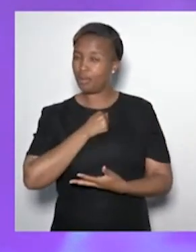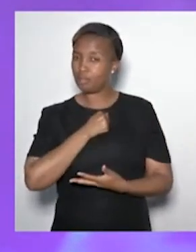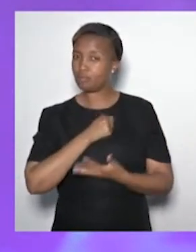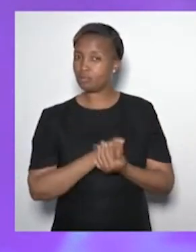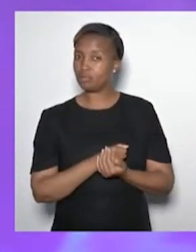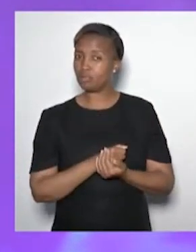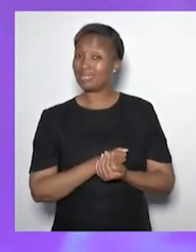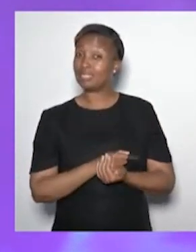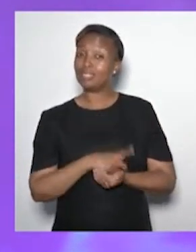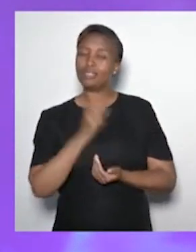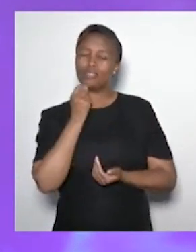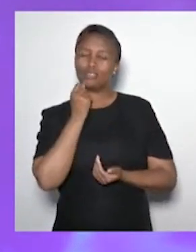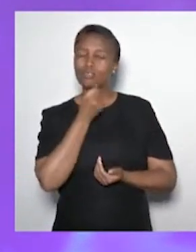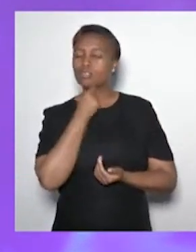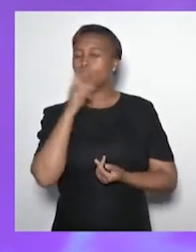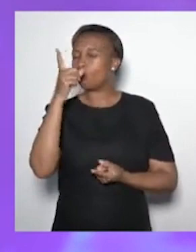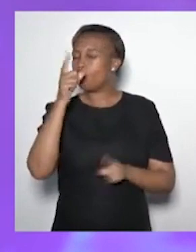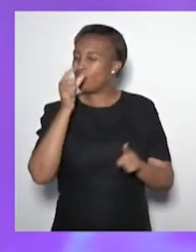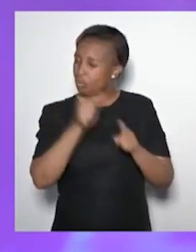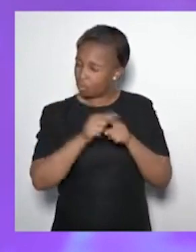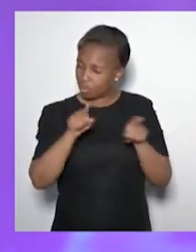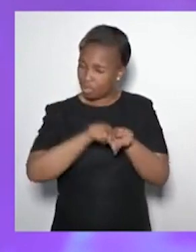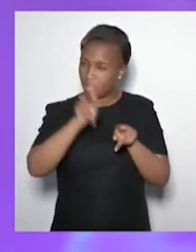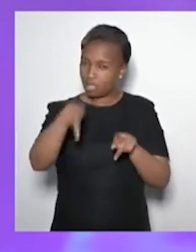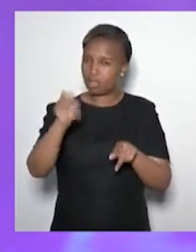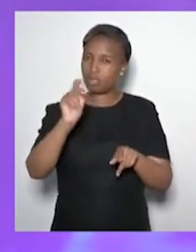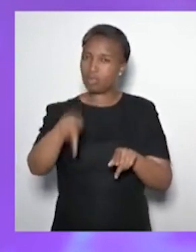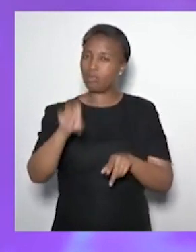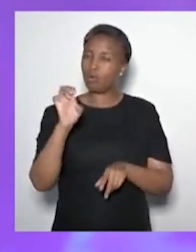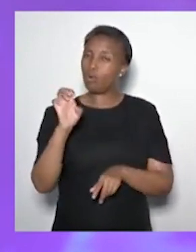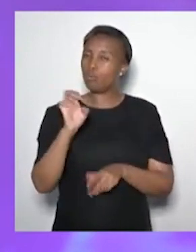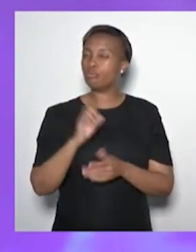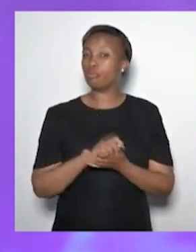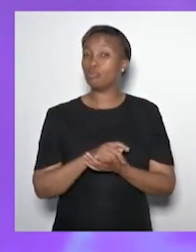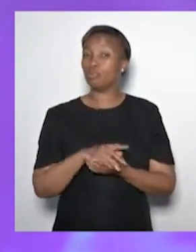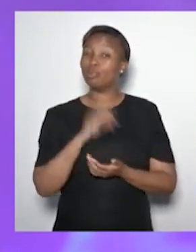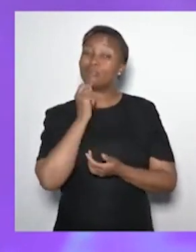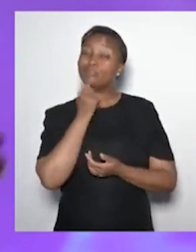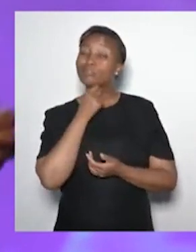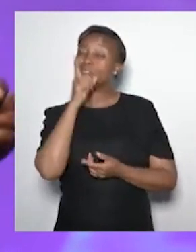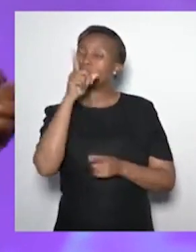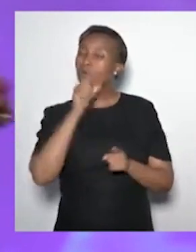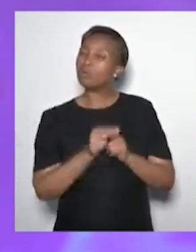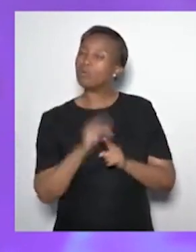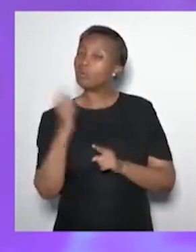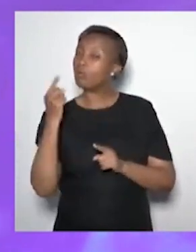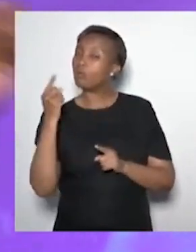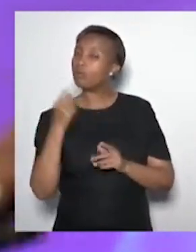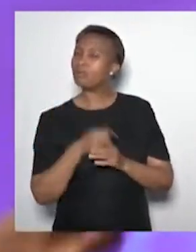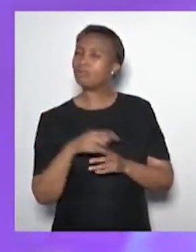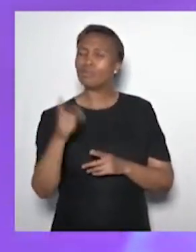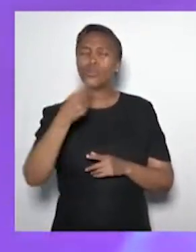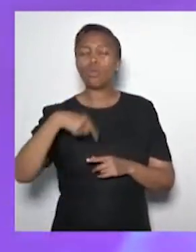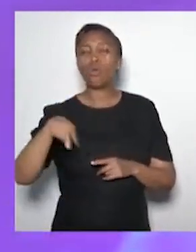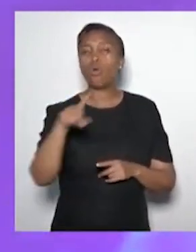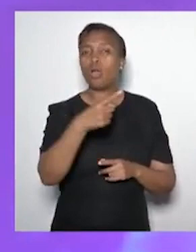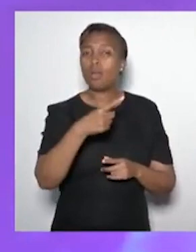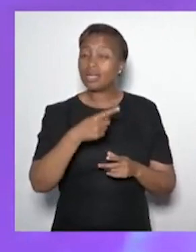to say one word like the Pope would say one word, and all the